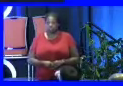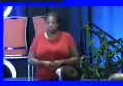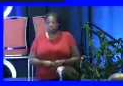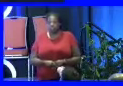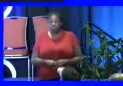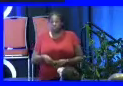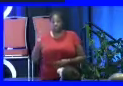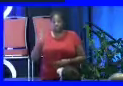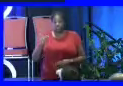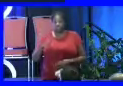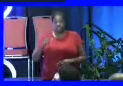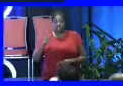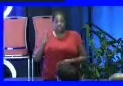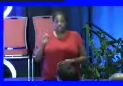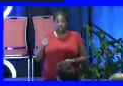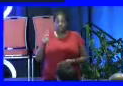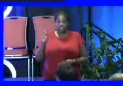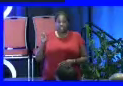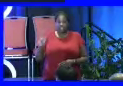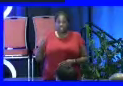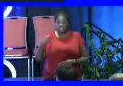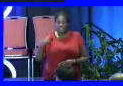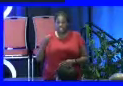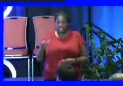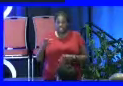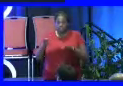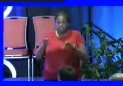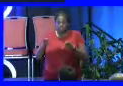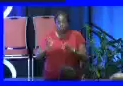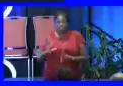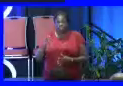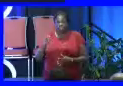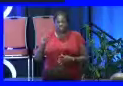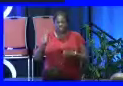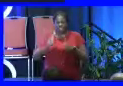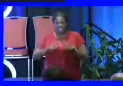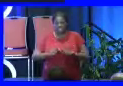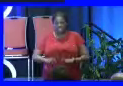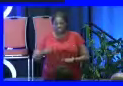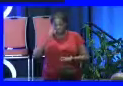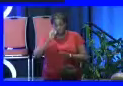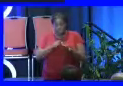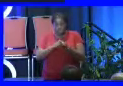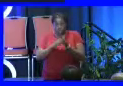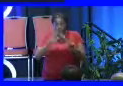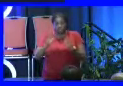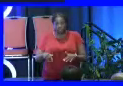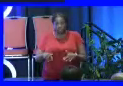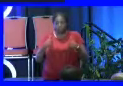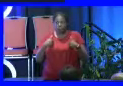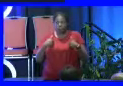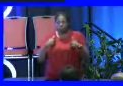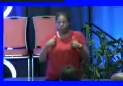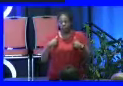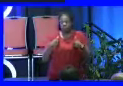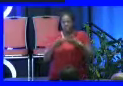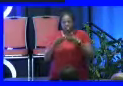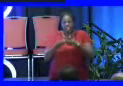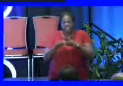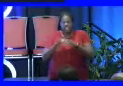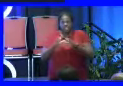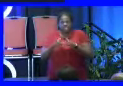So yeah, I'm Kim Keaton, Director of Data and Analytics at CSH, the Corporation for Supportive Housing. I lead a